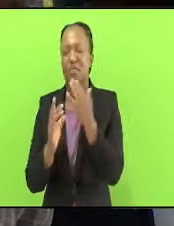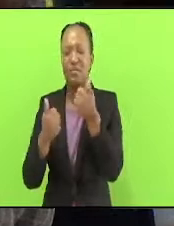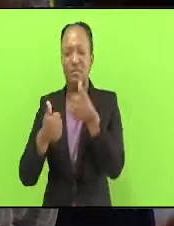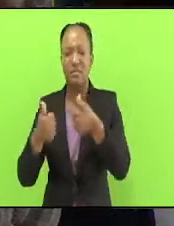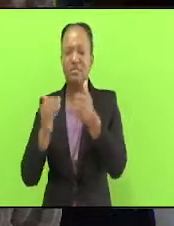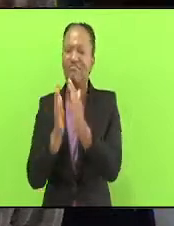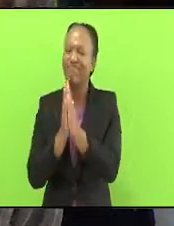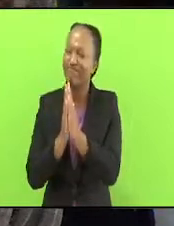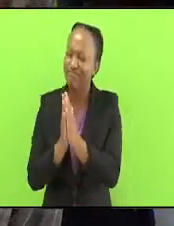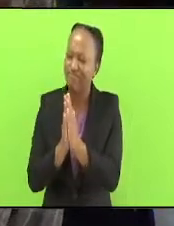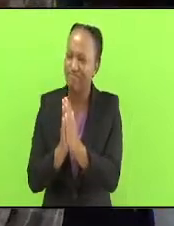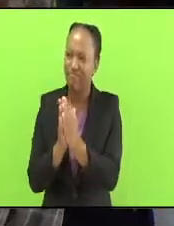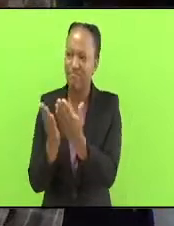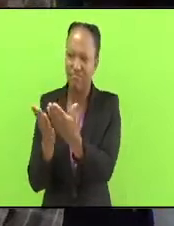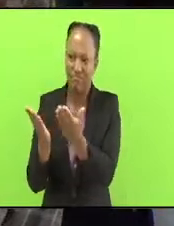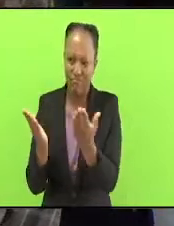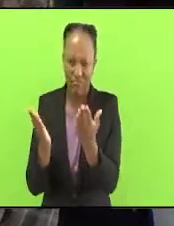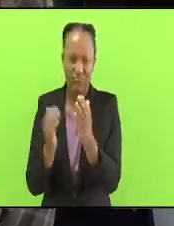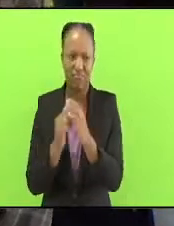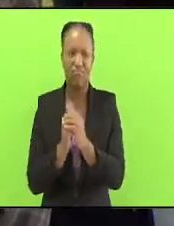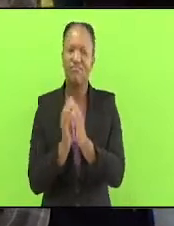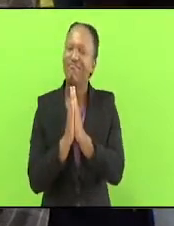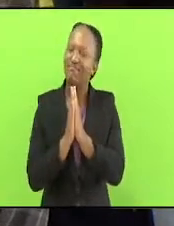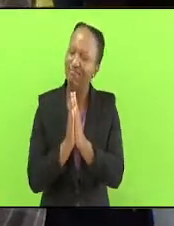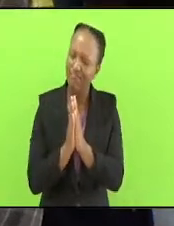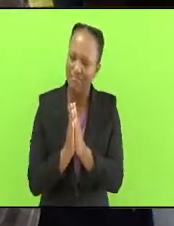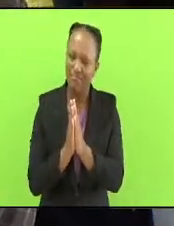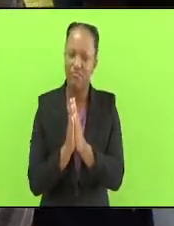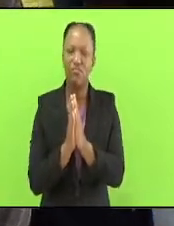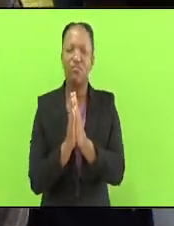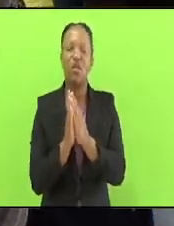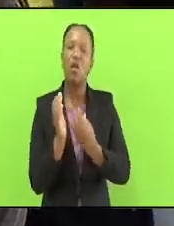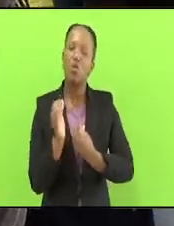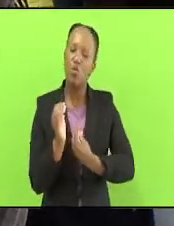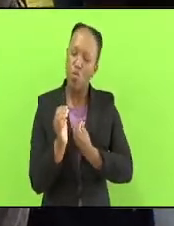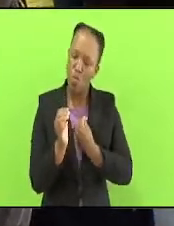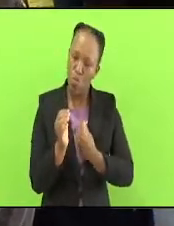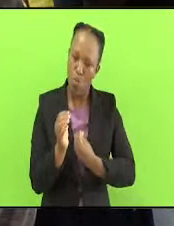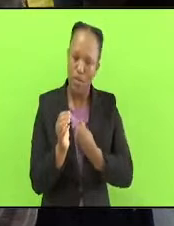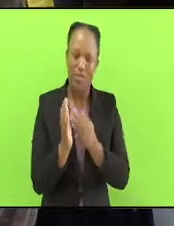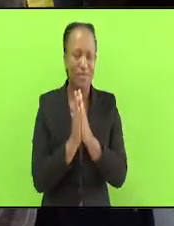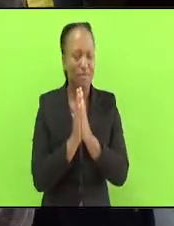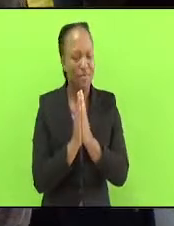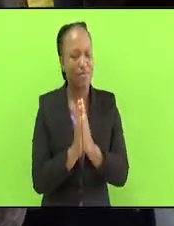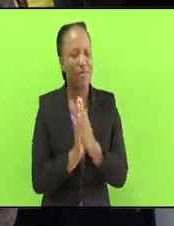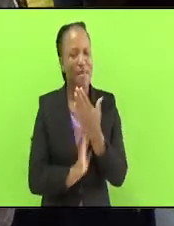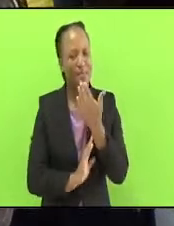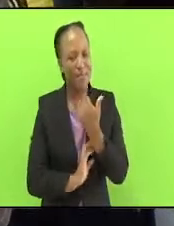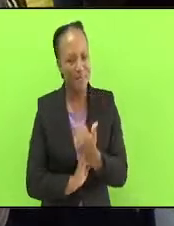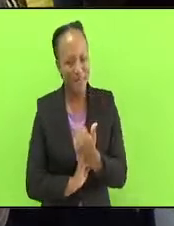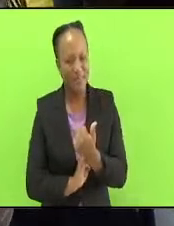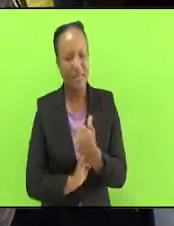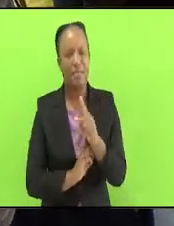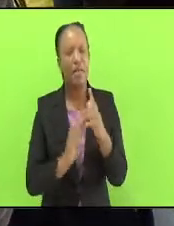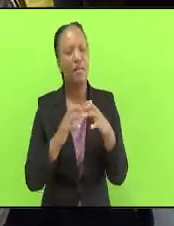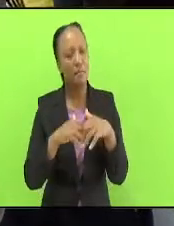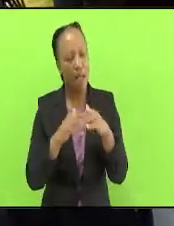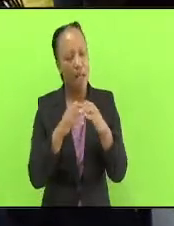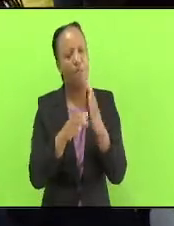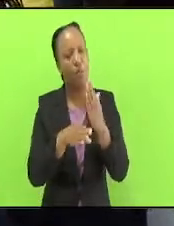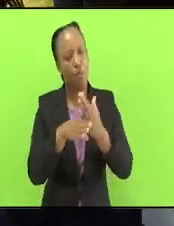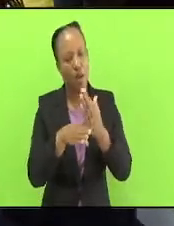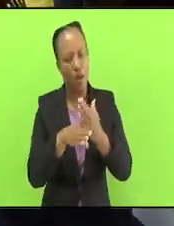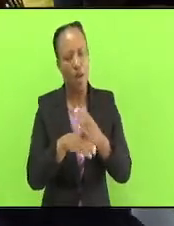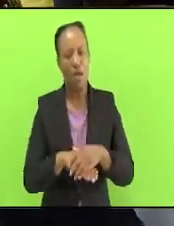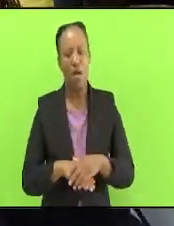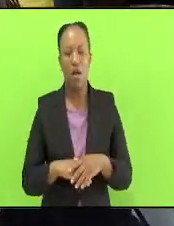I'm pleading to you. I'm pleading for the youth. Ke a le kopa bagolo, create jobs.